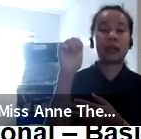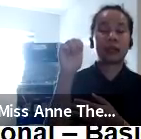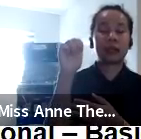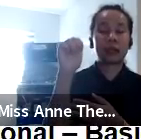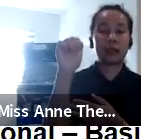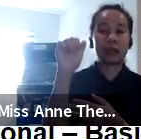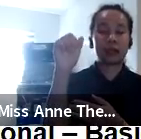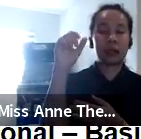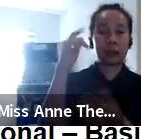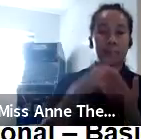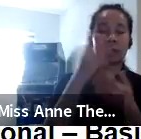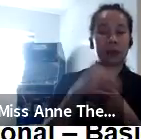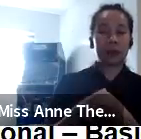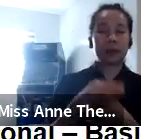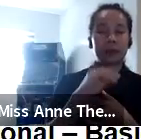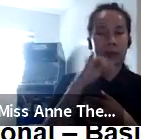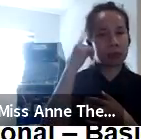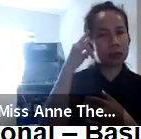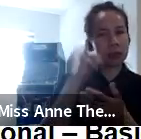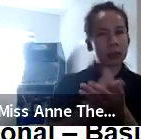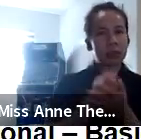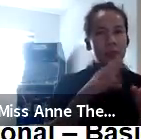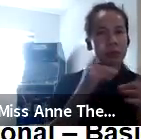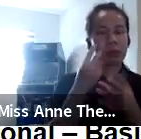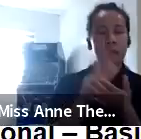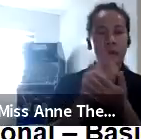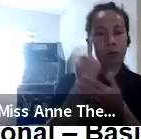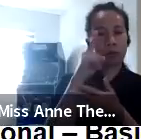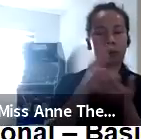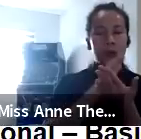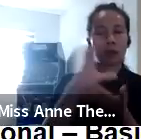well now for the College of Education.